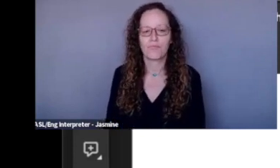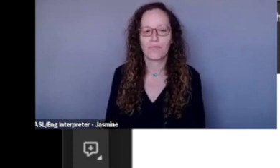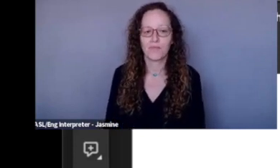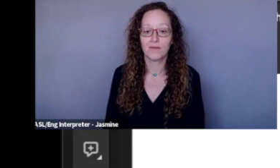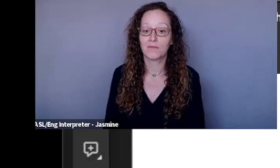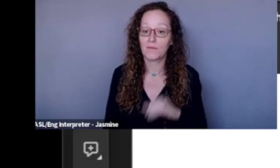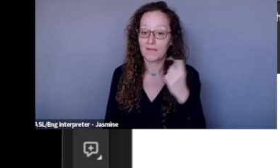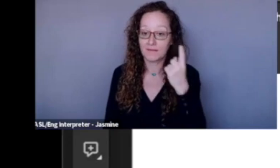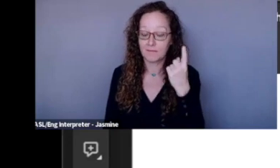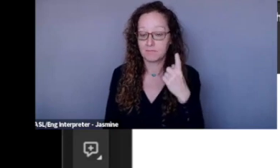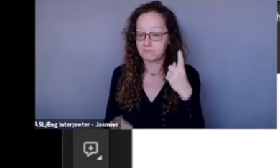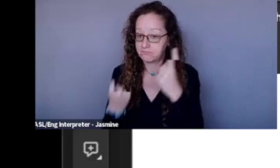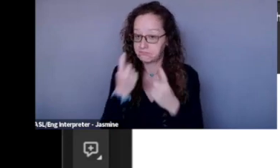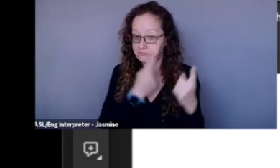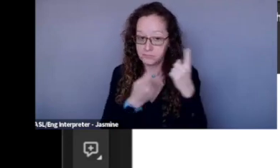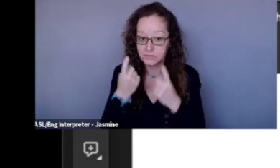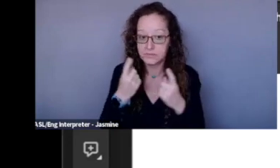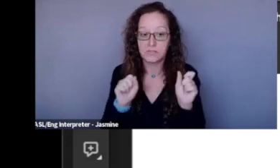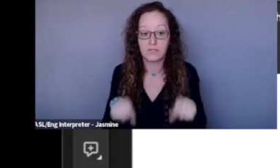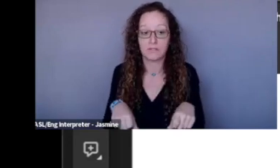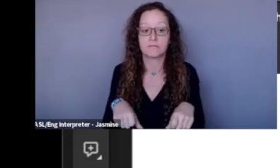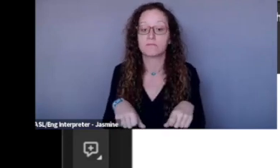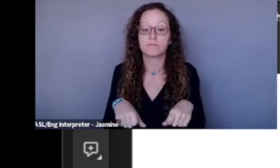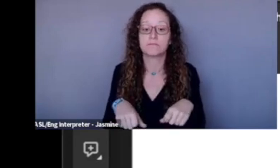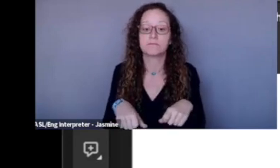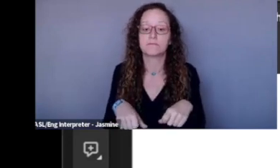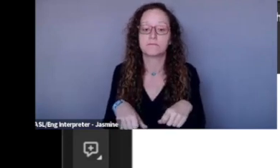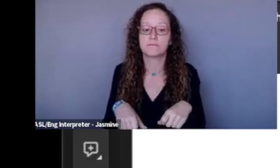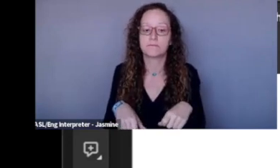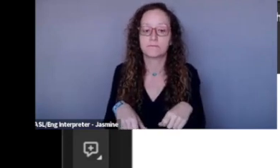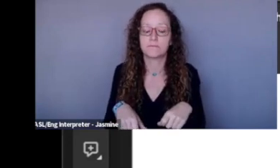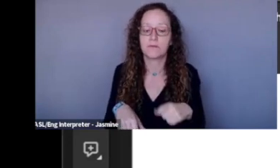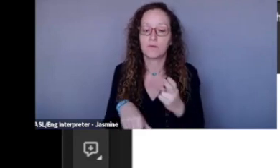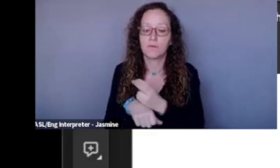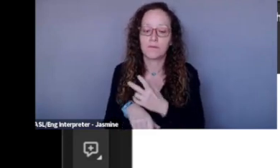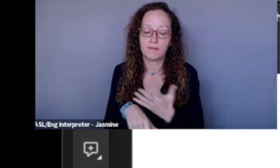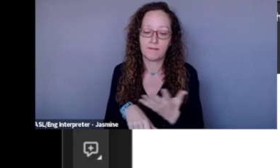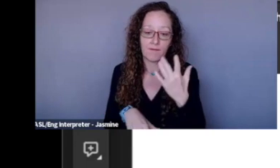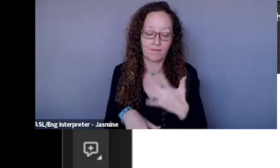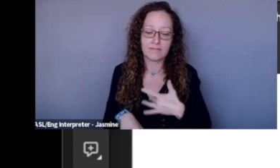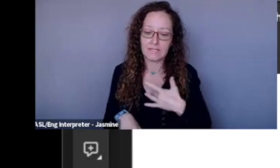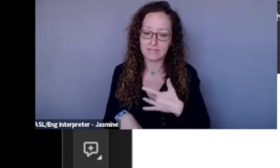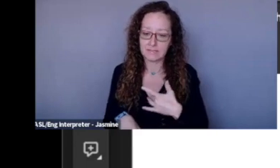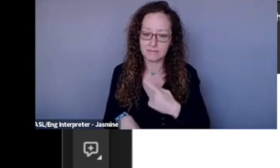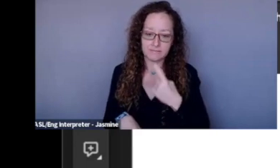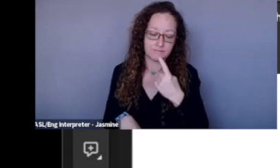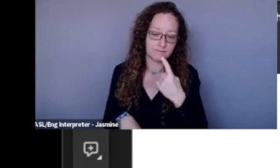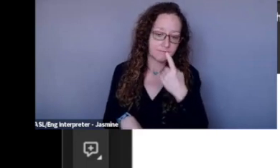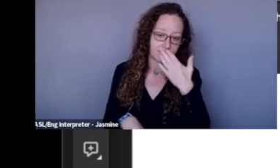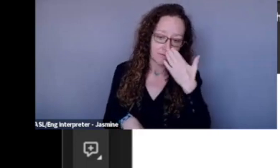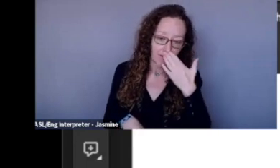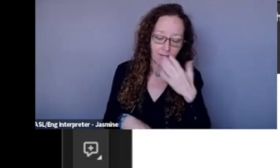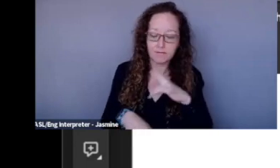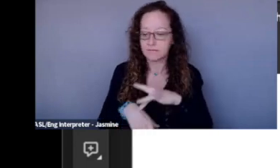into consideration, that even using the five senses, such as touch,